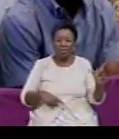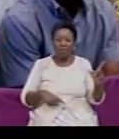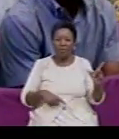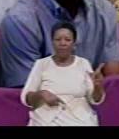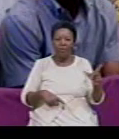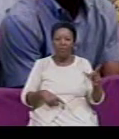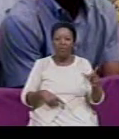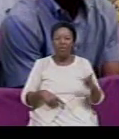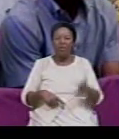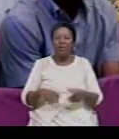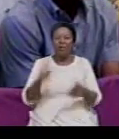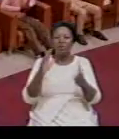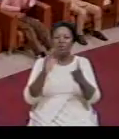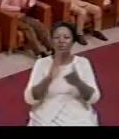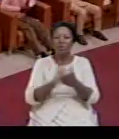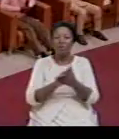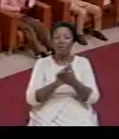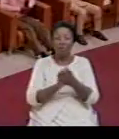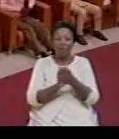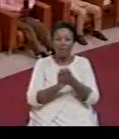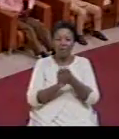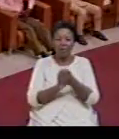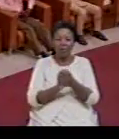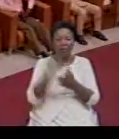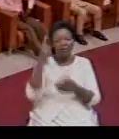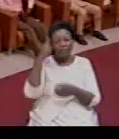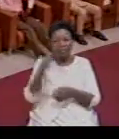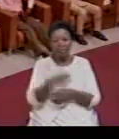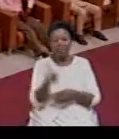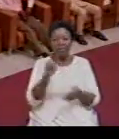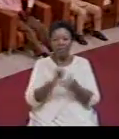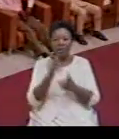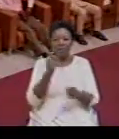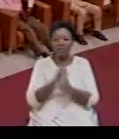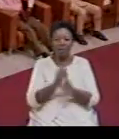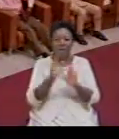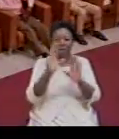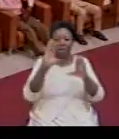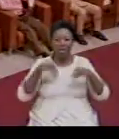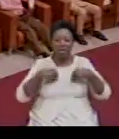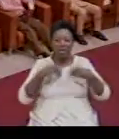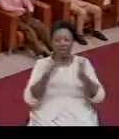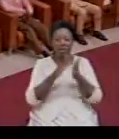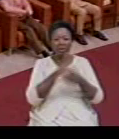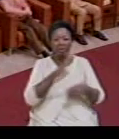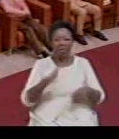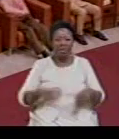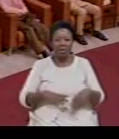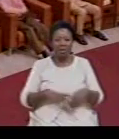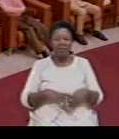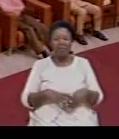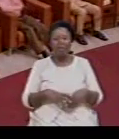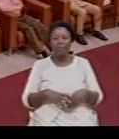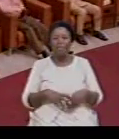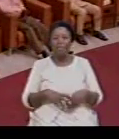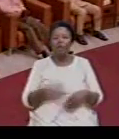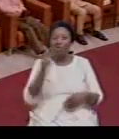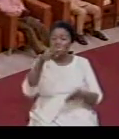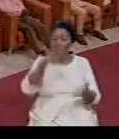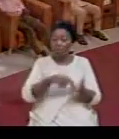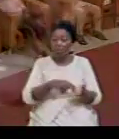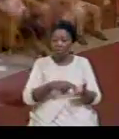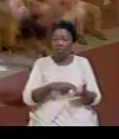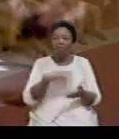Congratulations for those that have just given their lives to Christ. You stood up, keep standing now. And our ushers